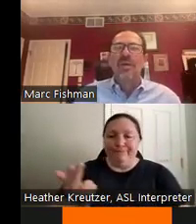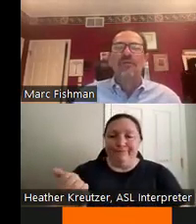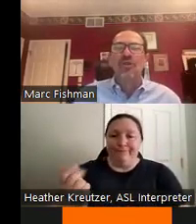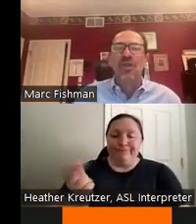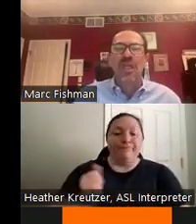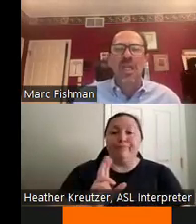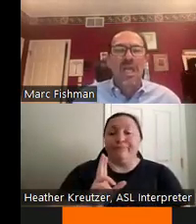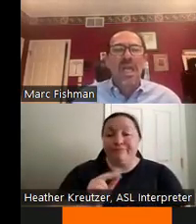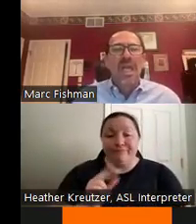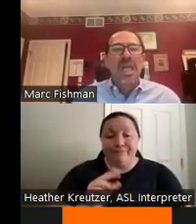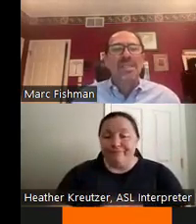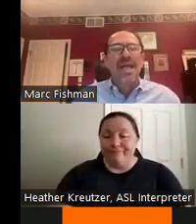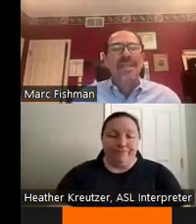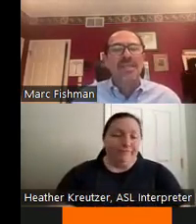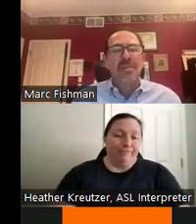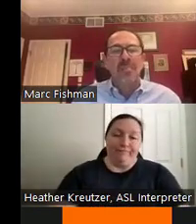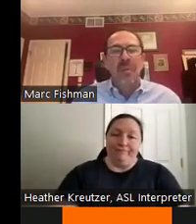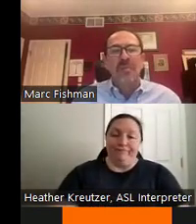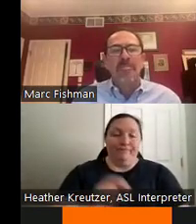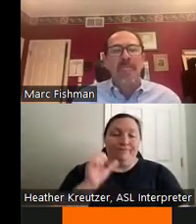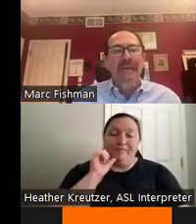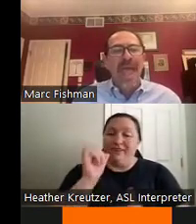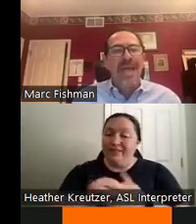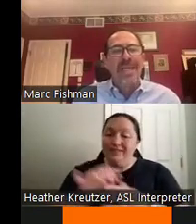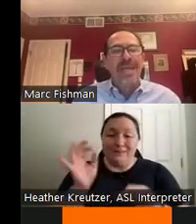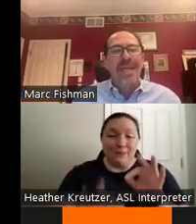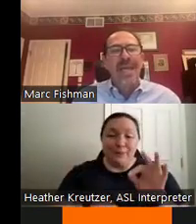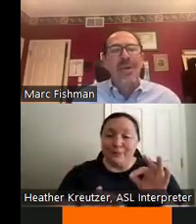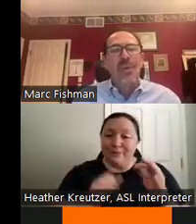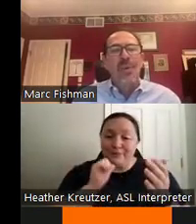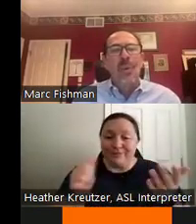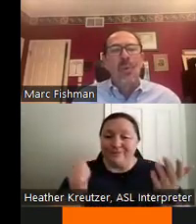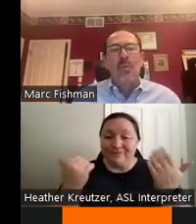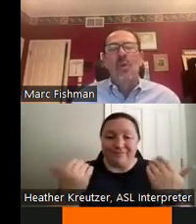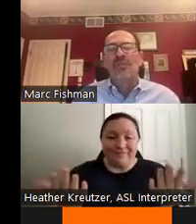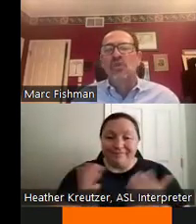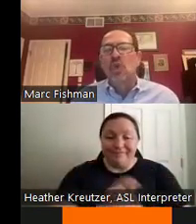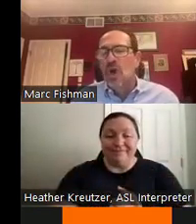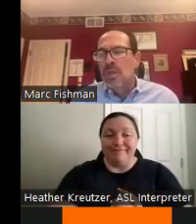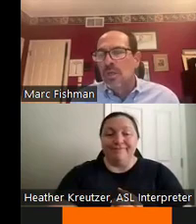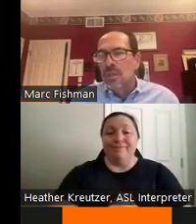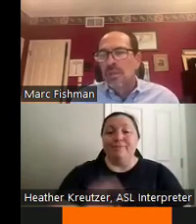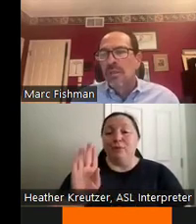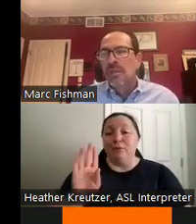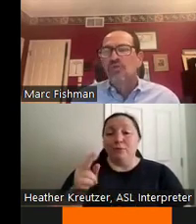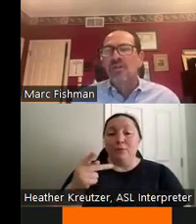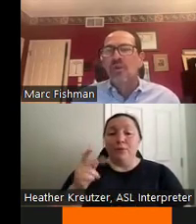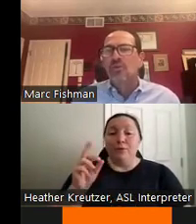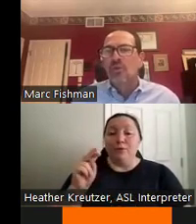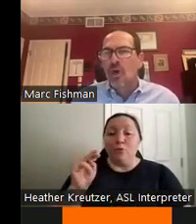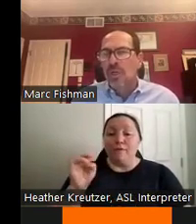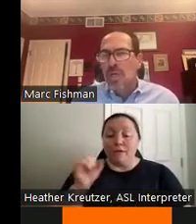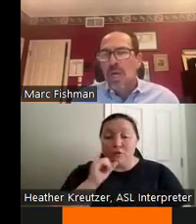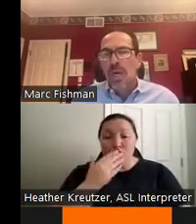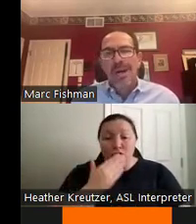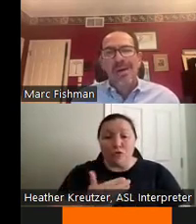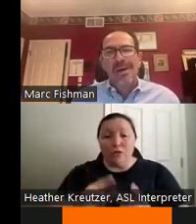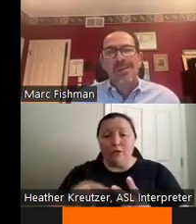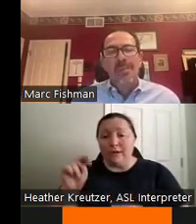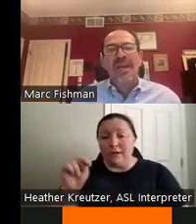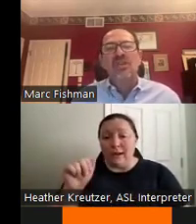We unfortunately, it's not that simple. And buprenorphine's good, naltrexone's